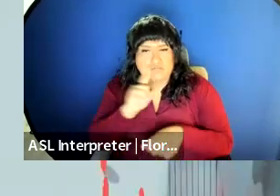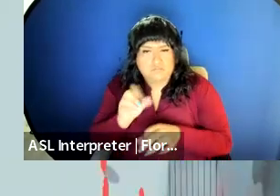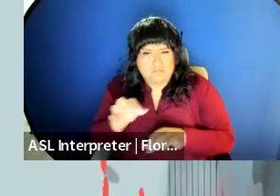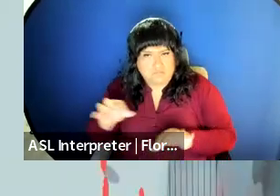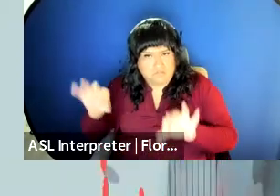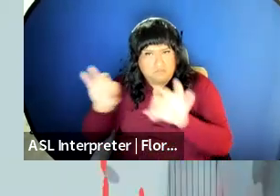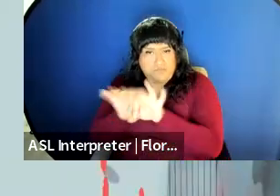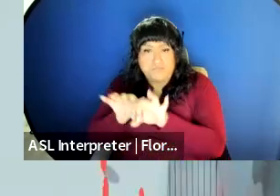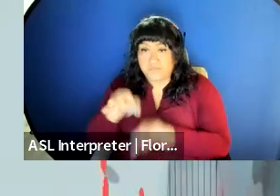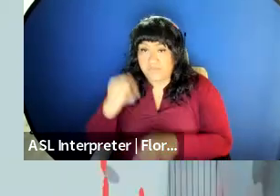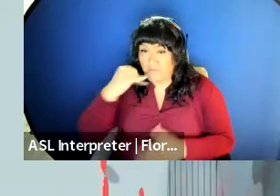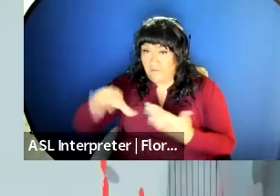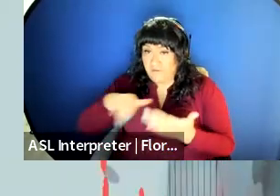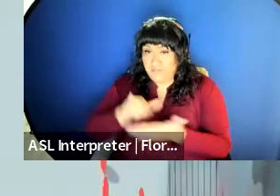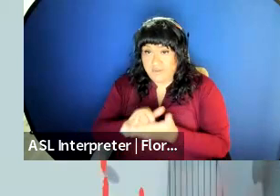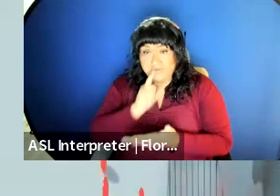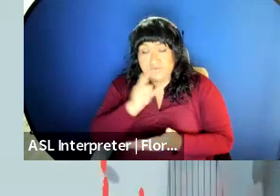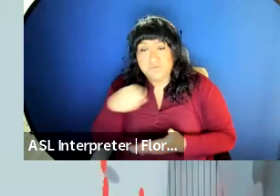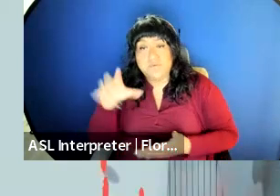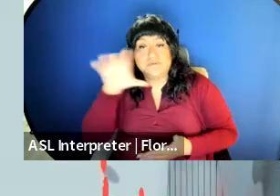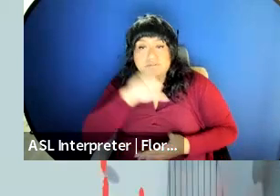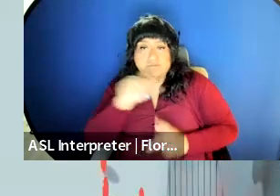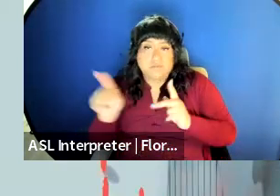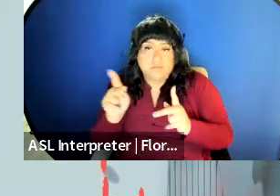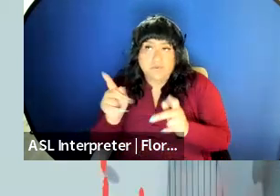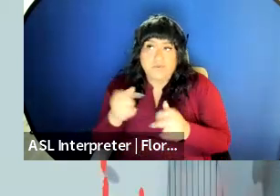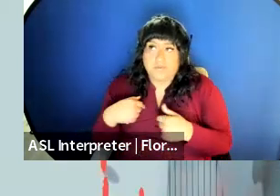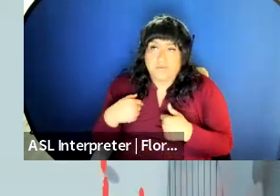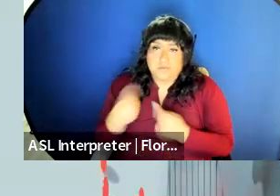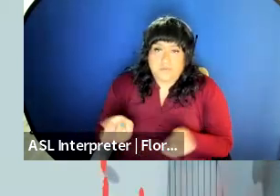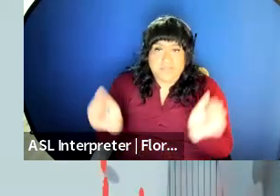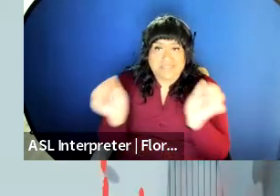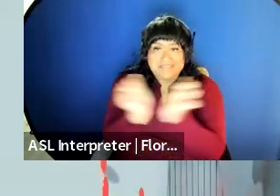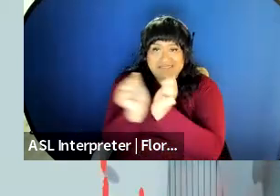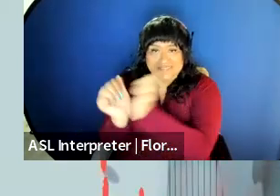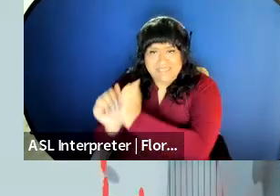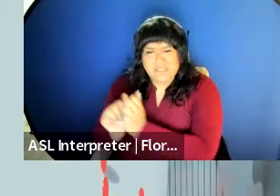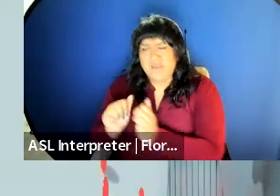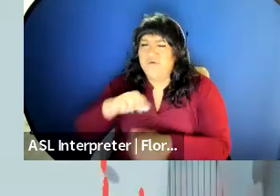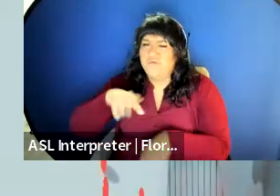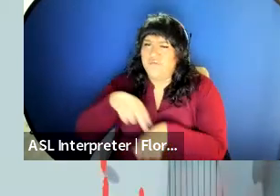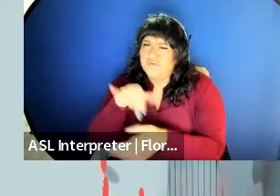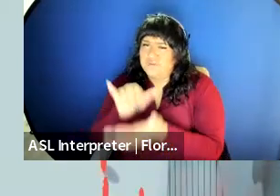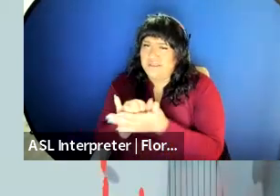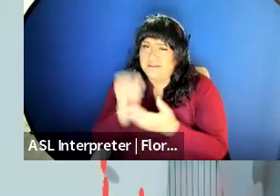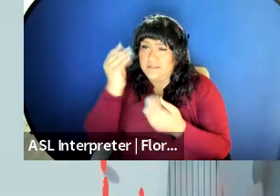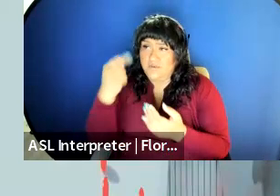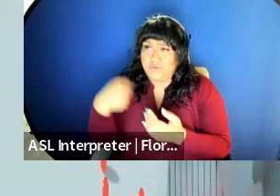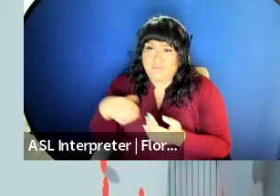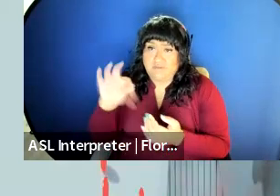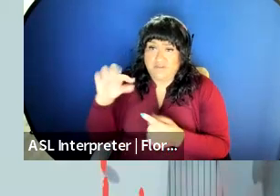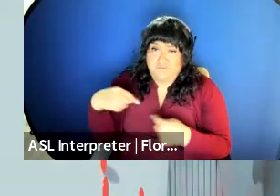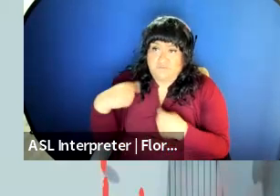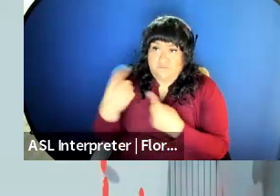So if all that's true, you would assume that more people are probably being detained. And indeed, that's the data. The best data we can find suggests